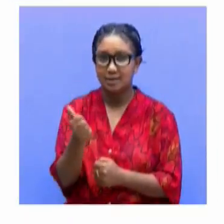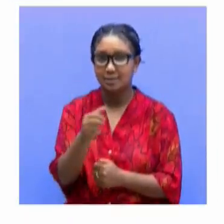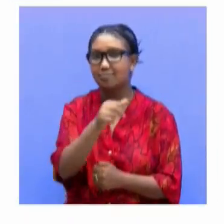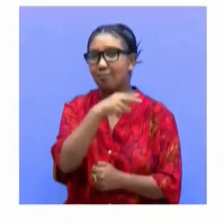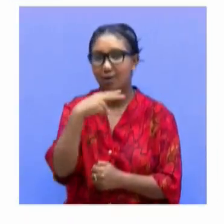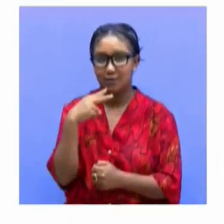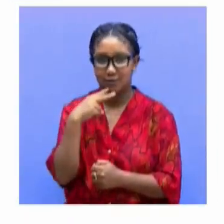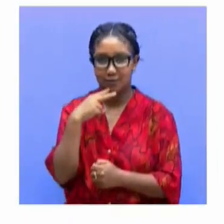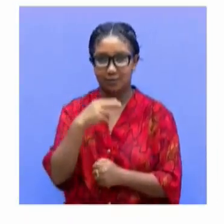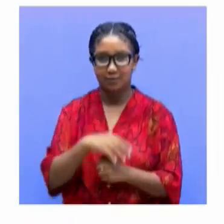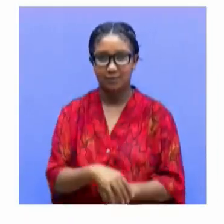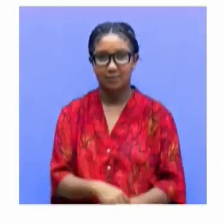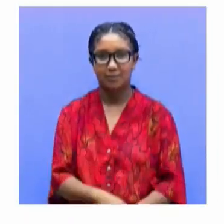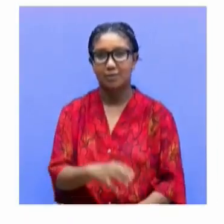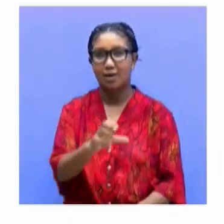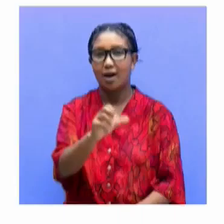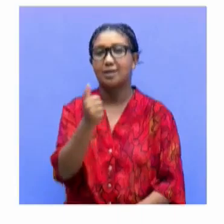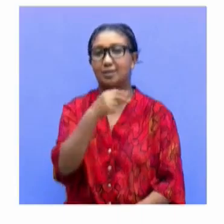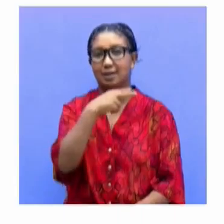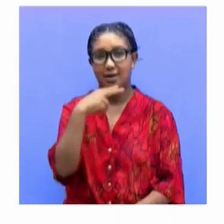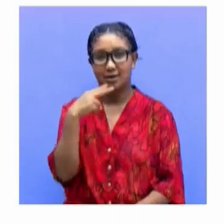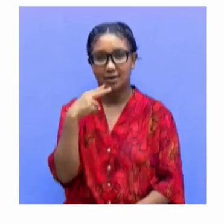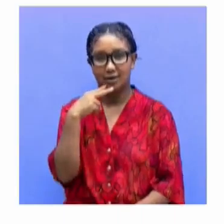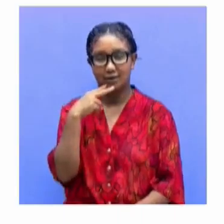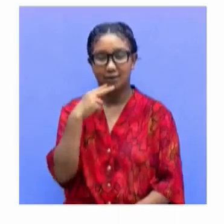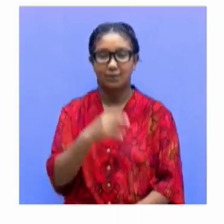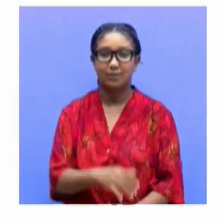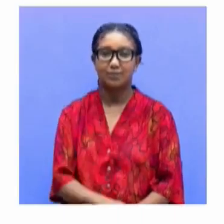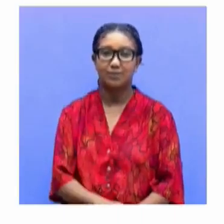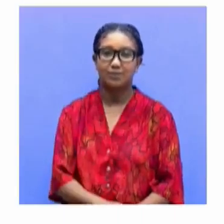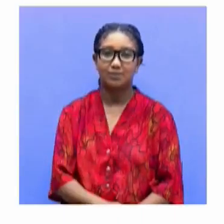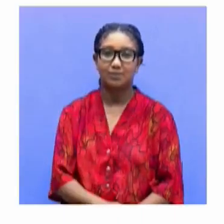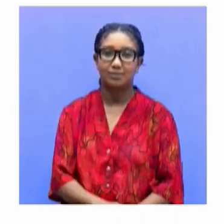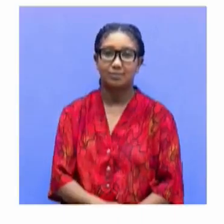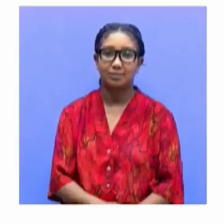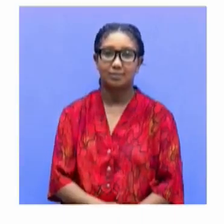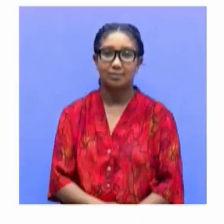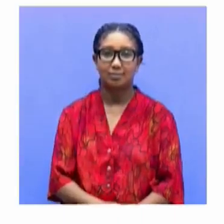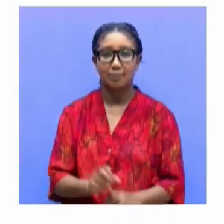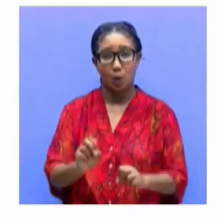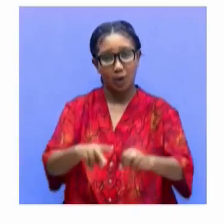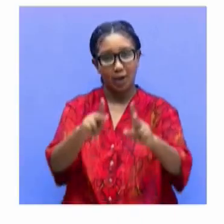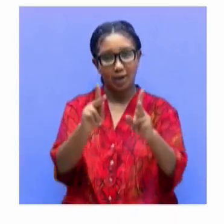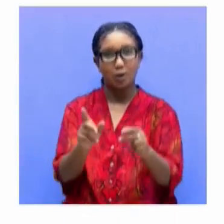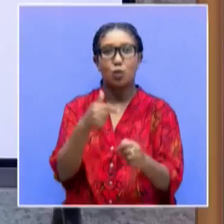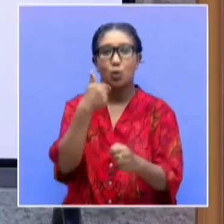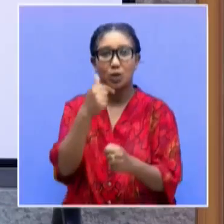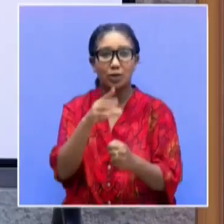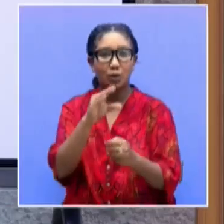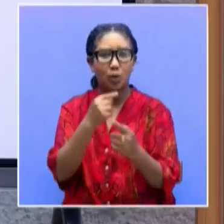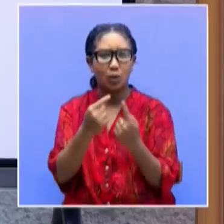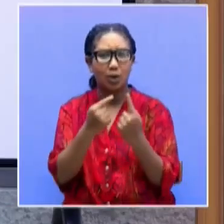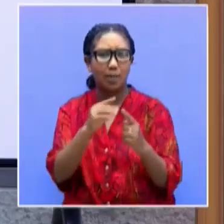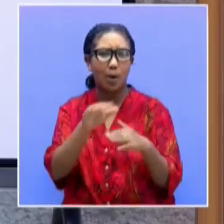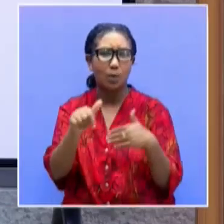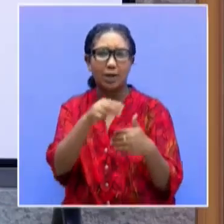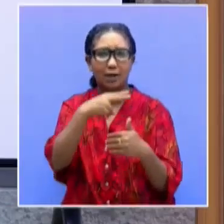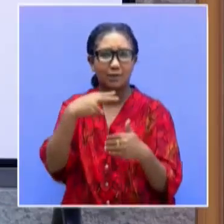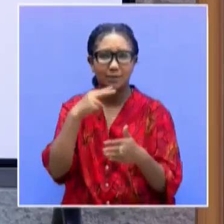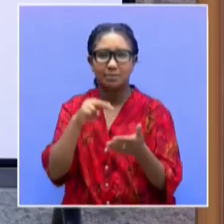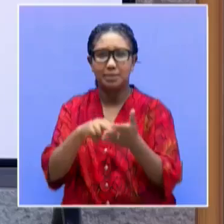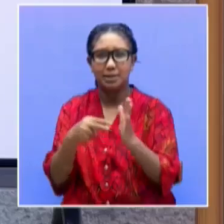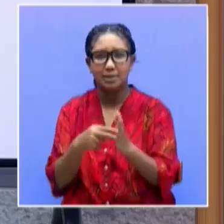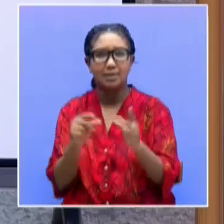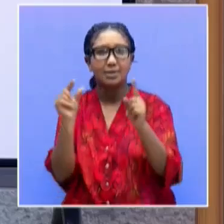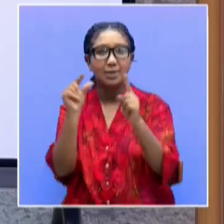adverb. Another adverb. Okay? When we talk about adverb, we are talking about